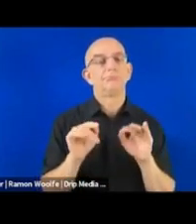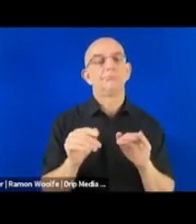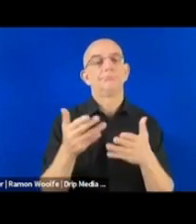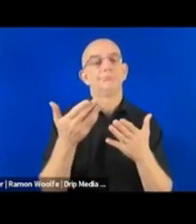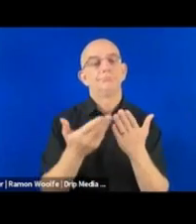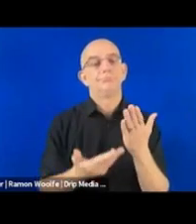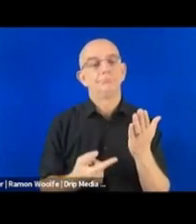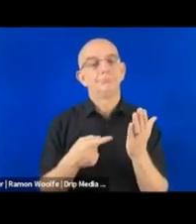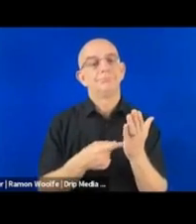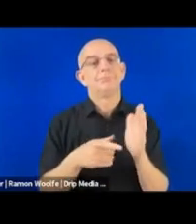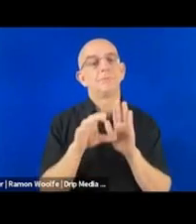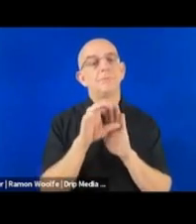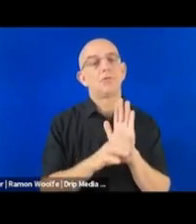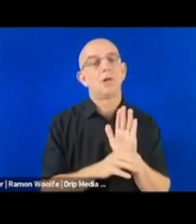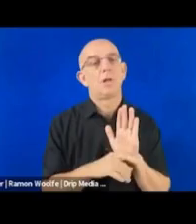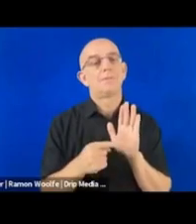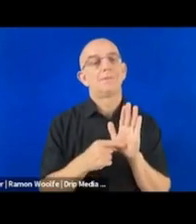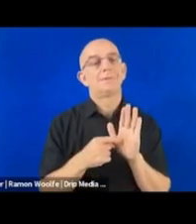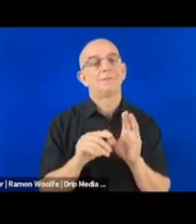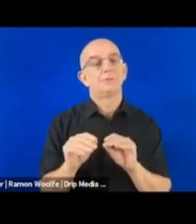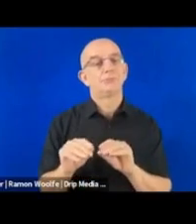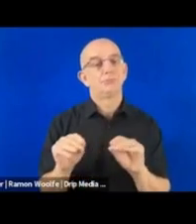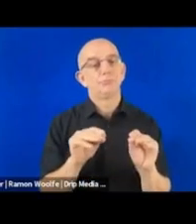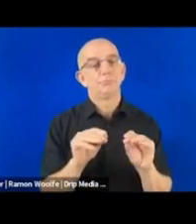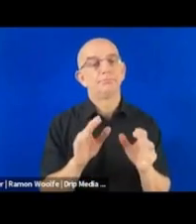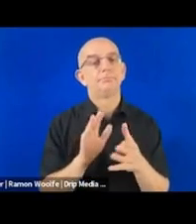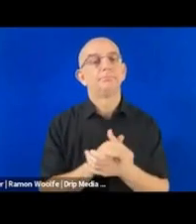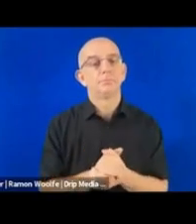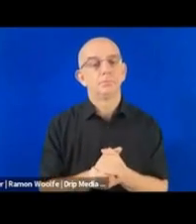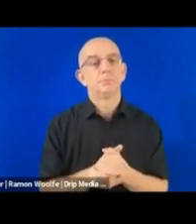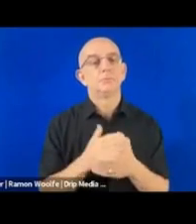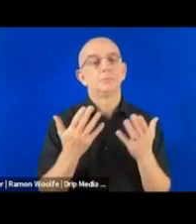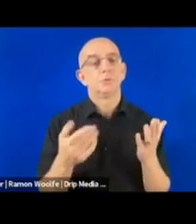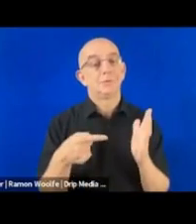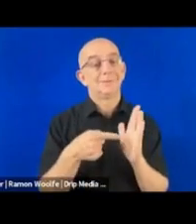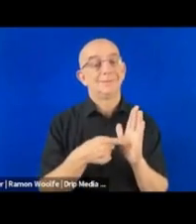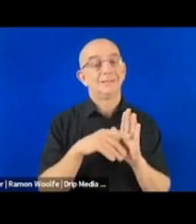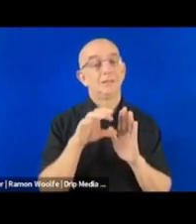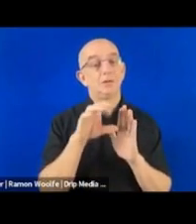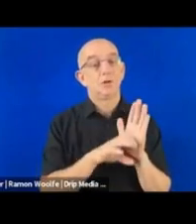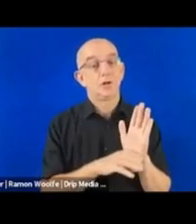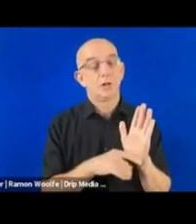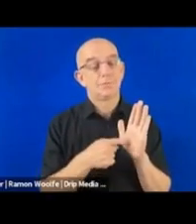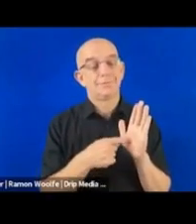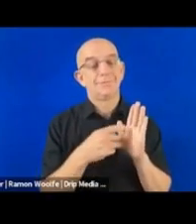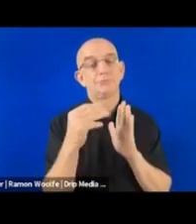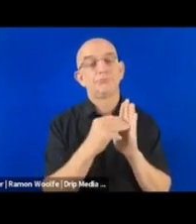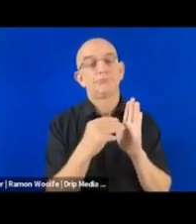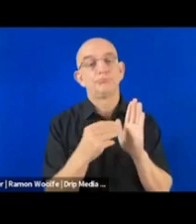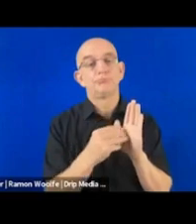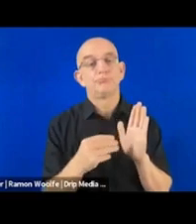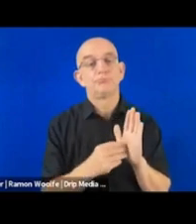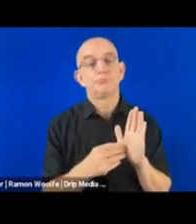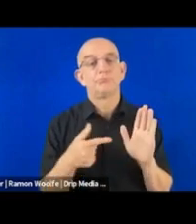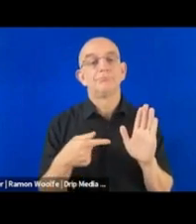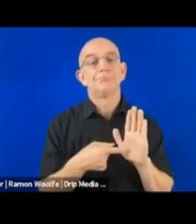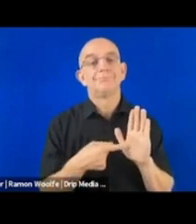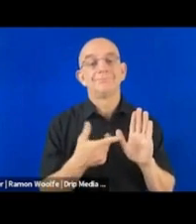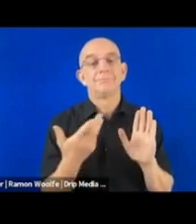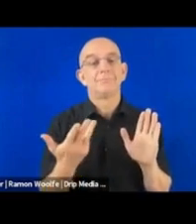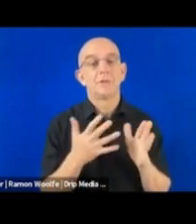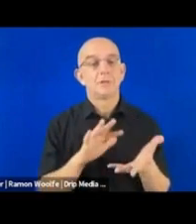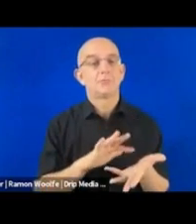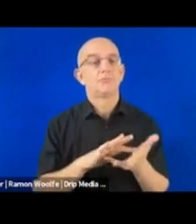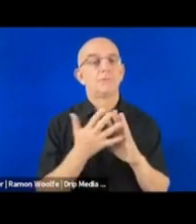ILO Regional Program on Social Protection has been drafted. So the academic department at Magomero